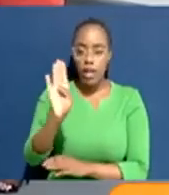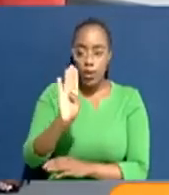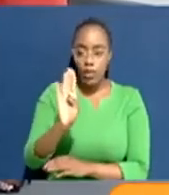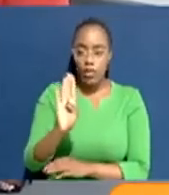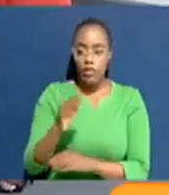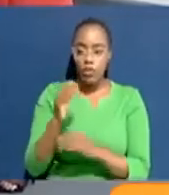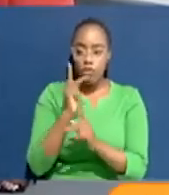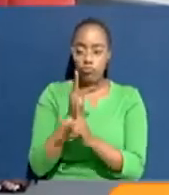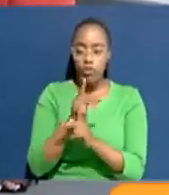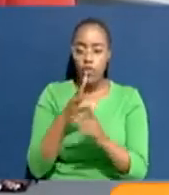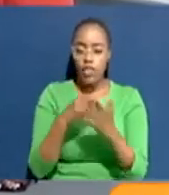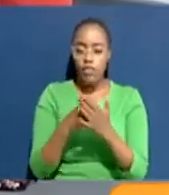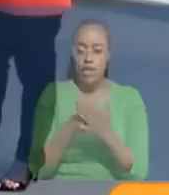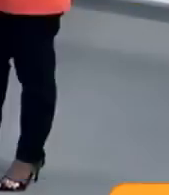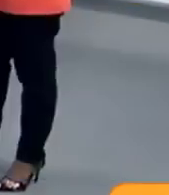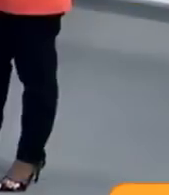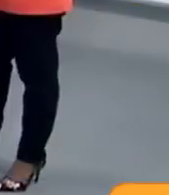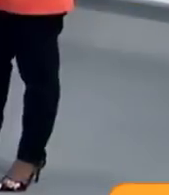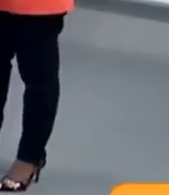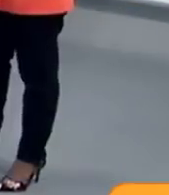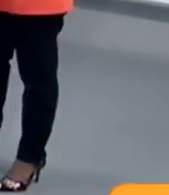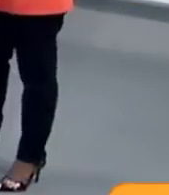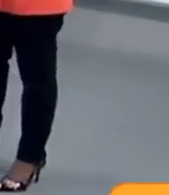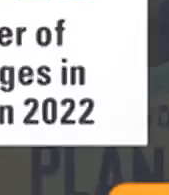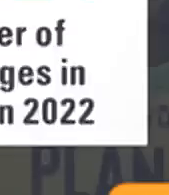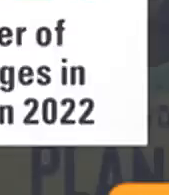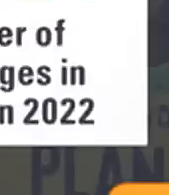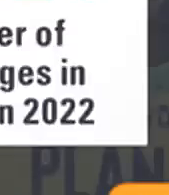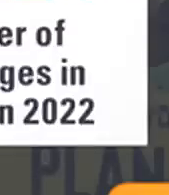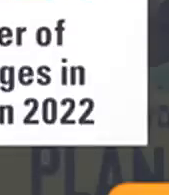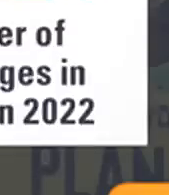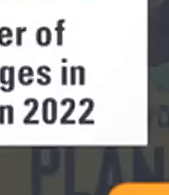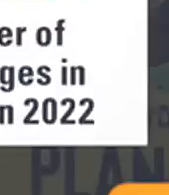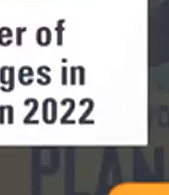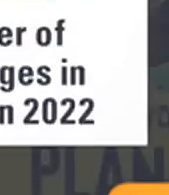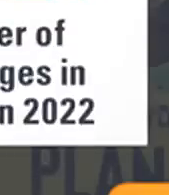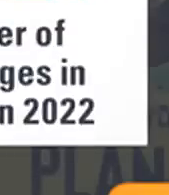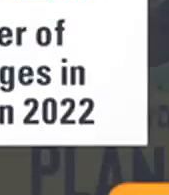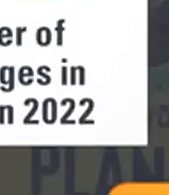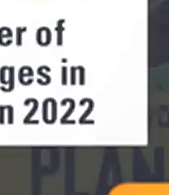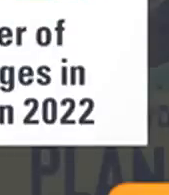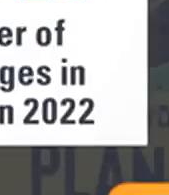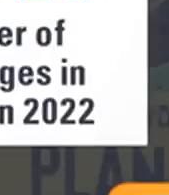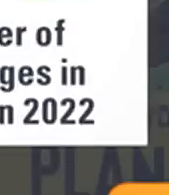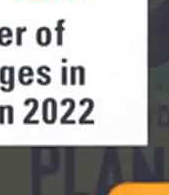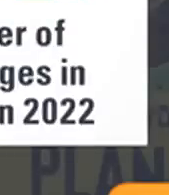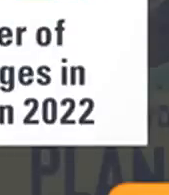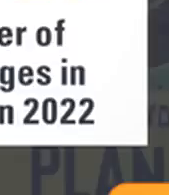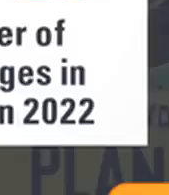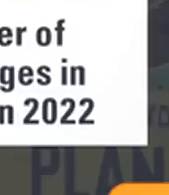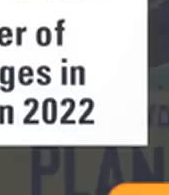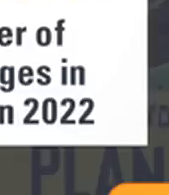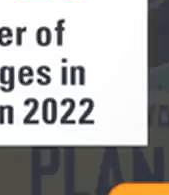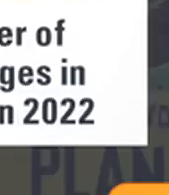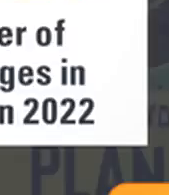set aside for the coming financial year for accessible and adequate housing. 50 billion was to come from budgetary